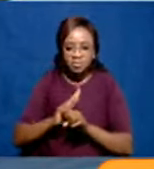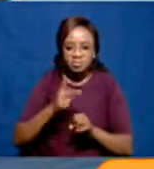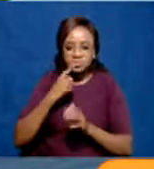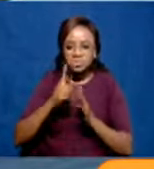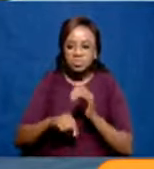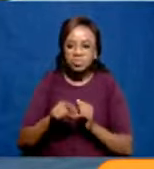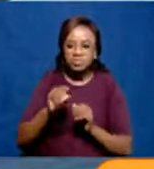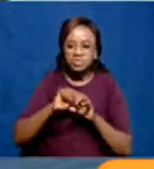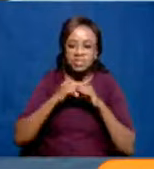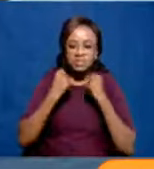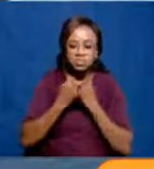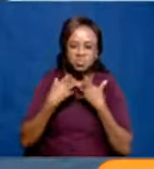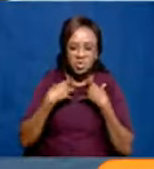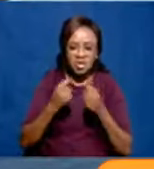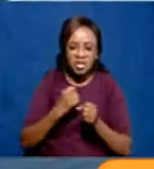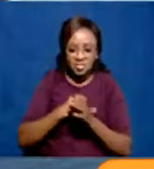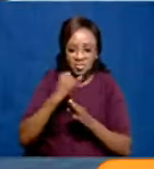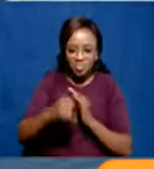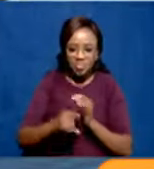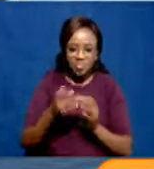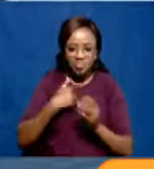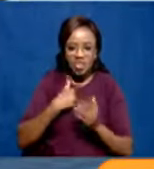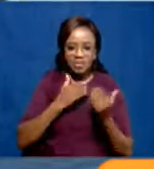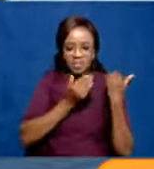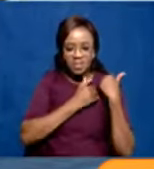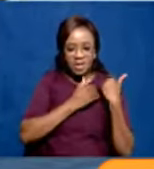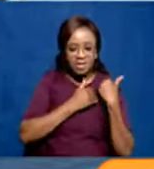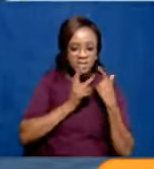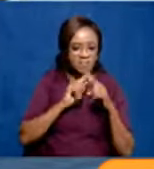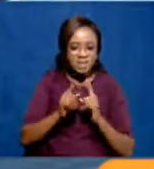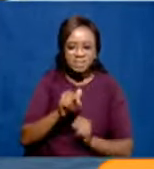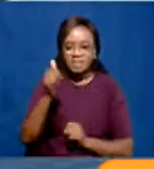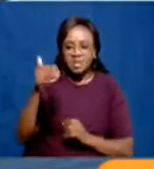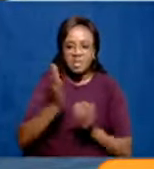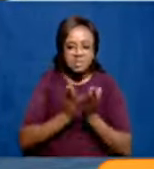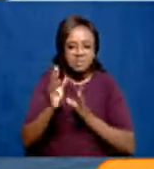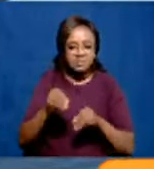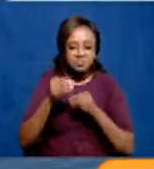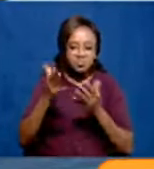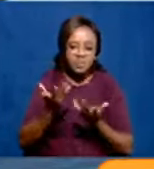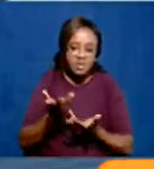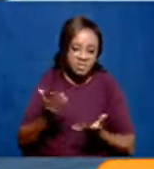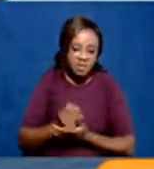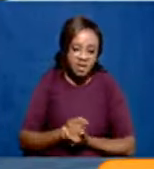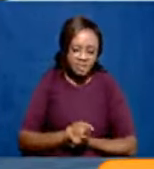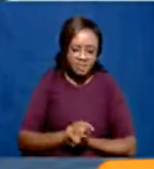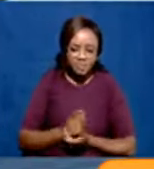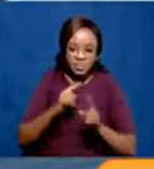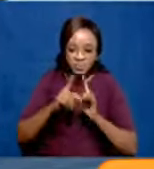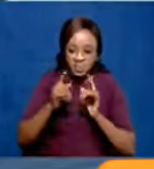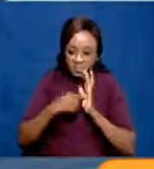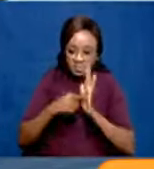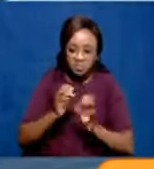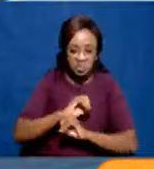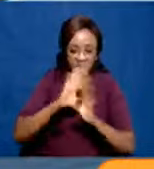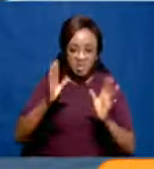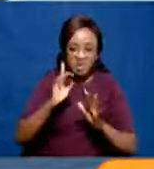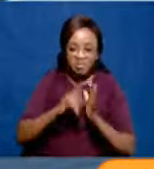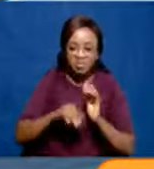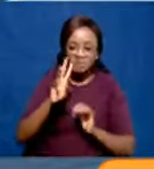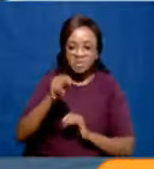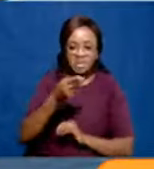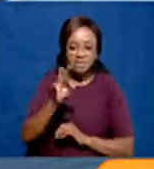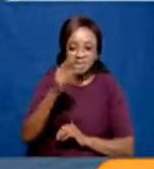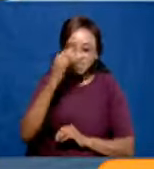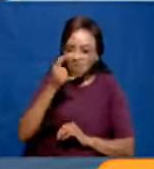authority must be the ones to take that mandate, where there's other providers. But the good thing is, this is a vindication of NHIF, because the way they are